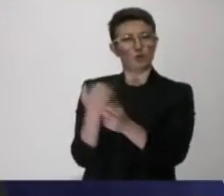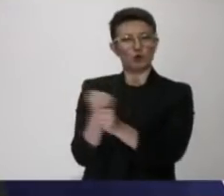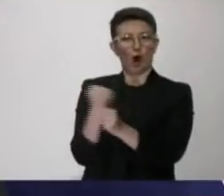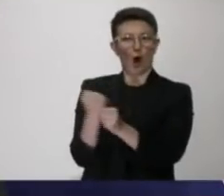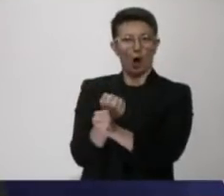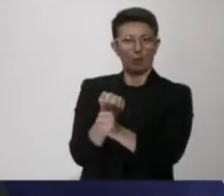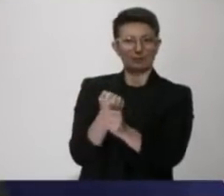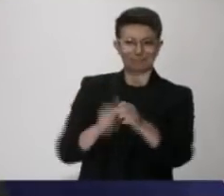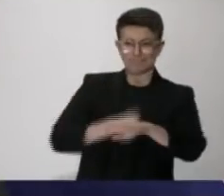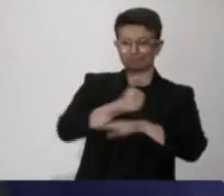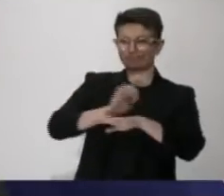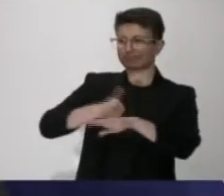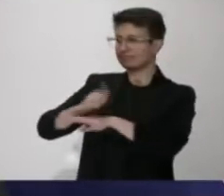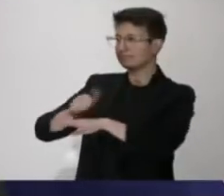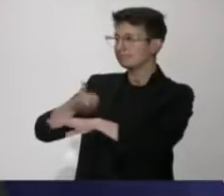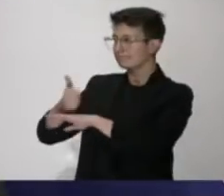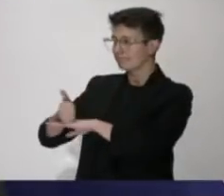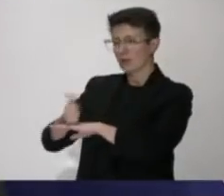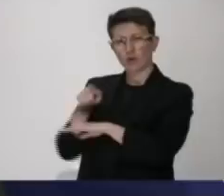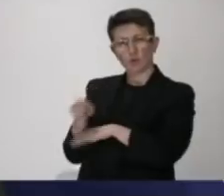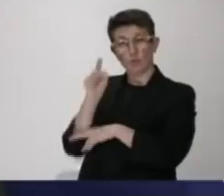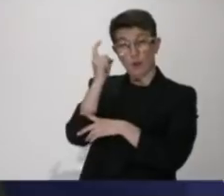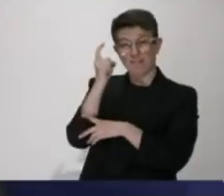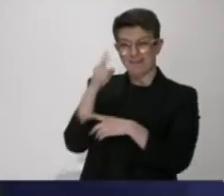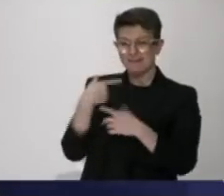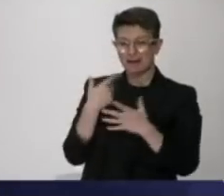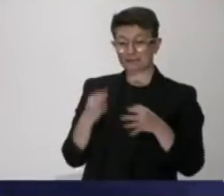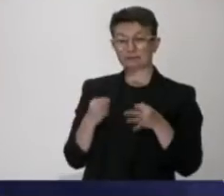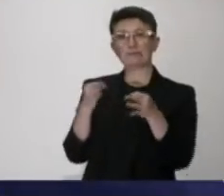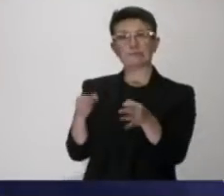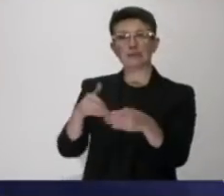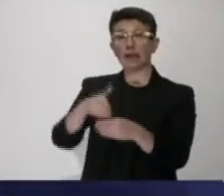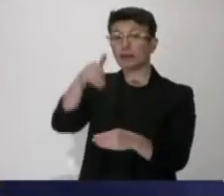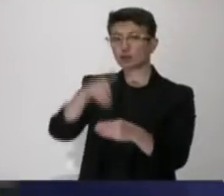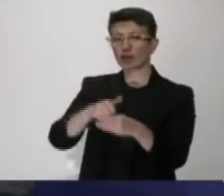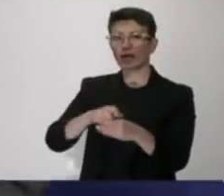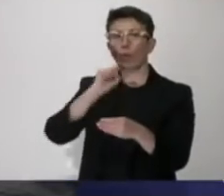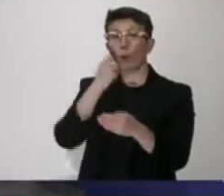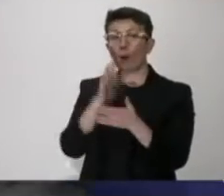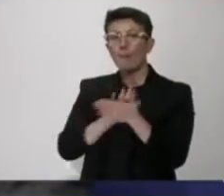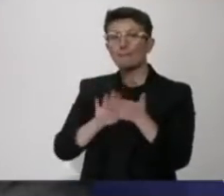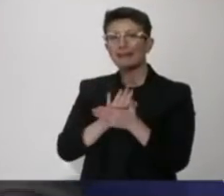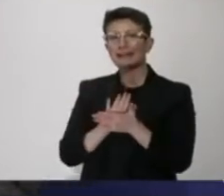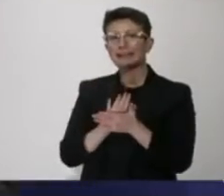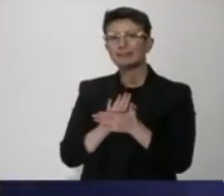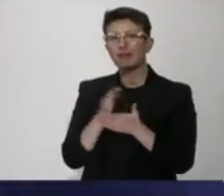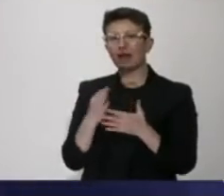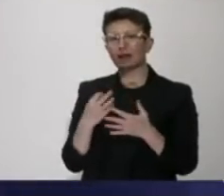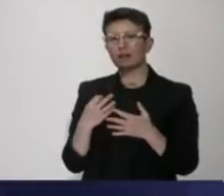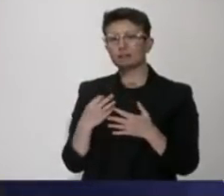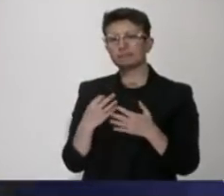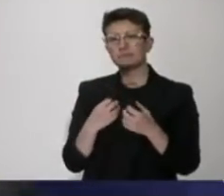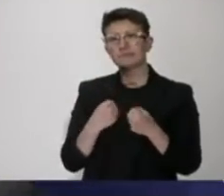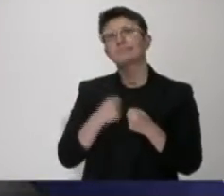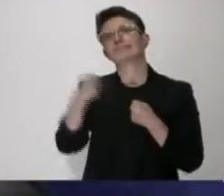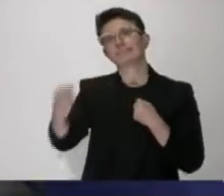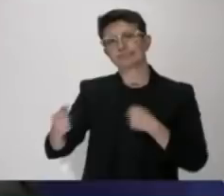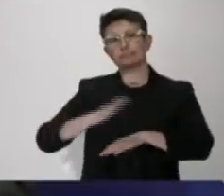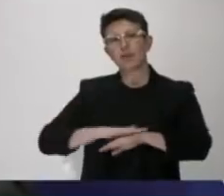in fact, delay broader economic policy to help the New Zealand economy recover rather than just